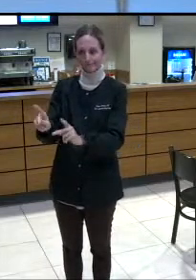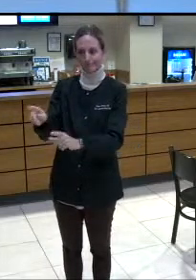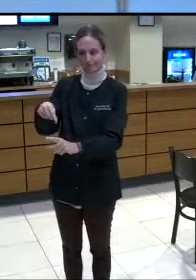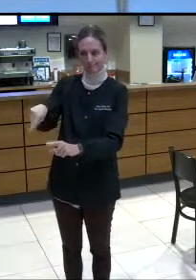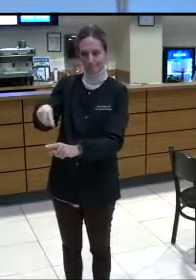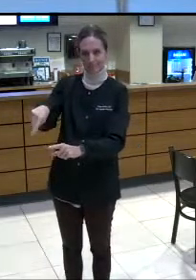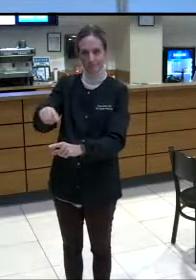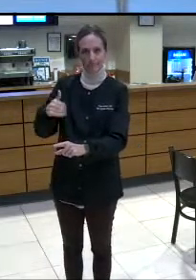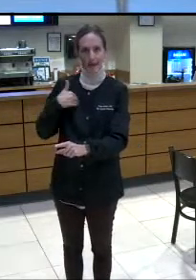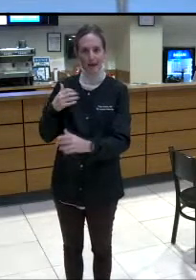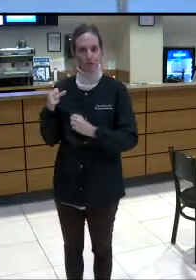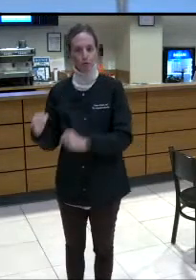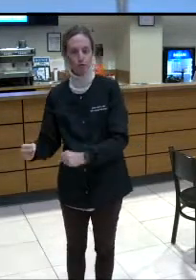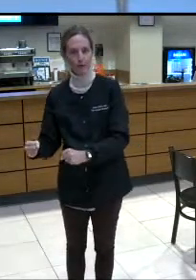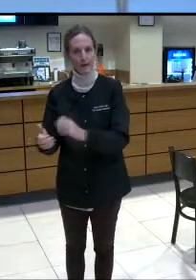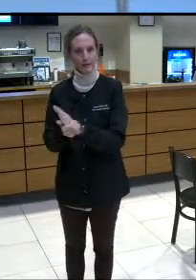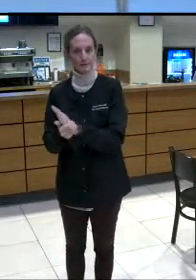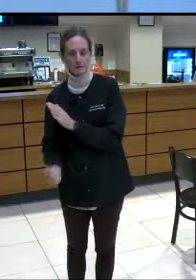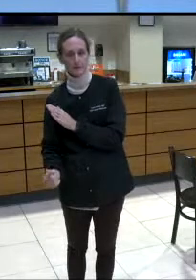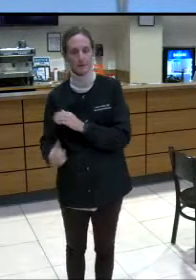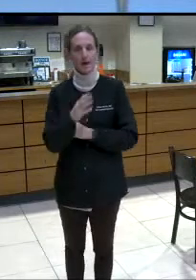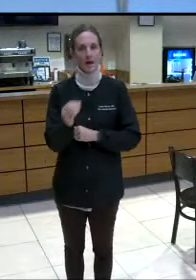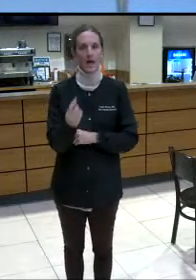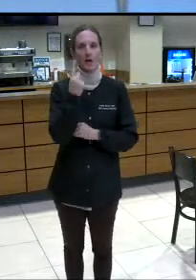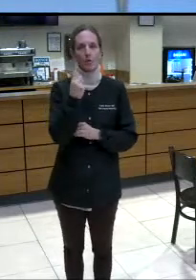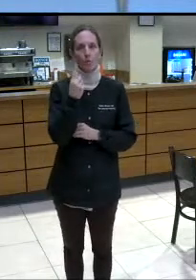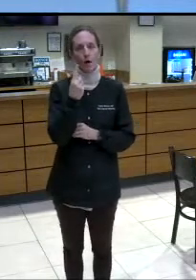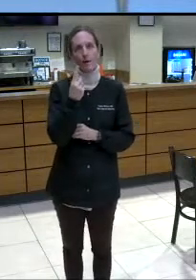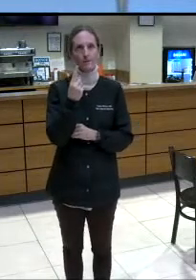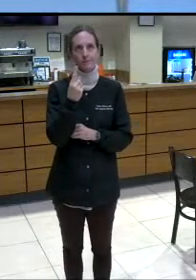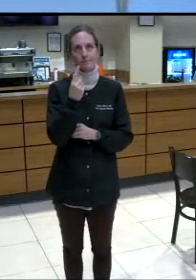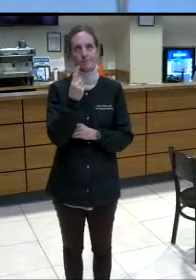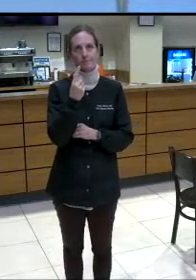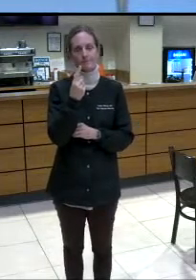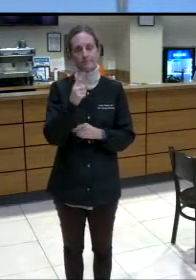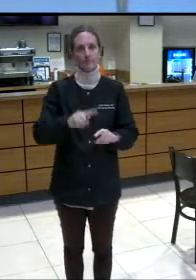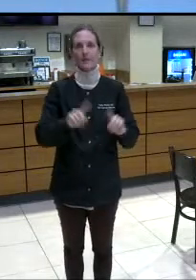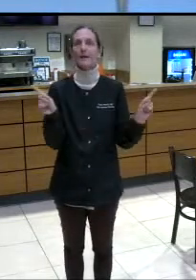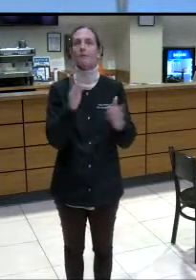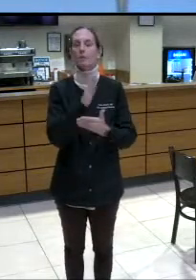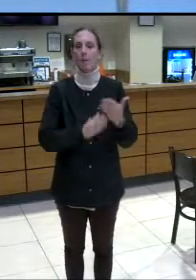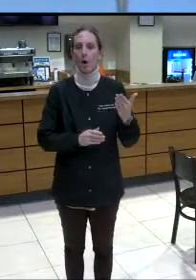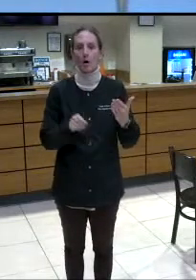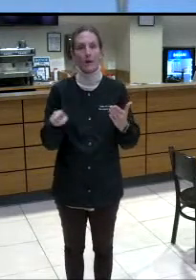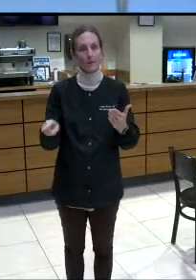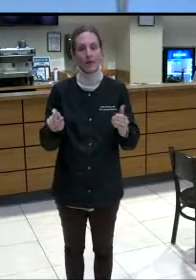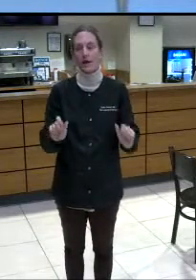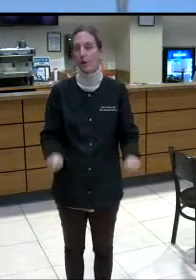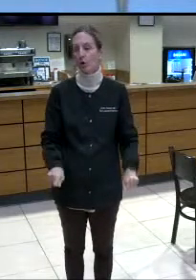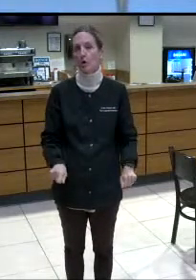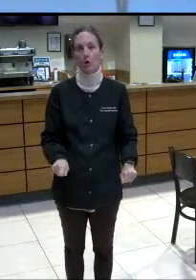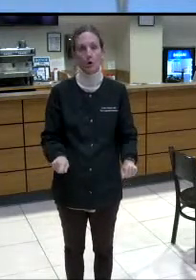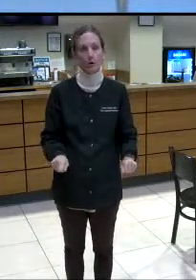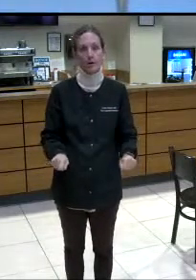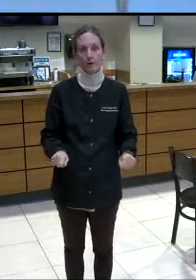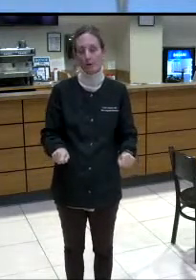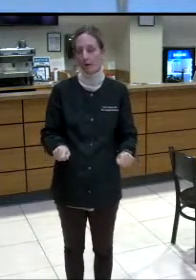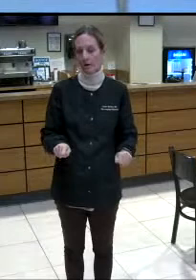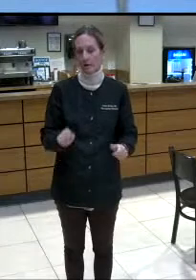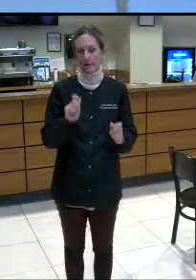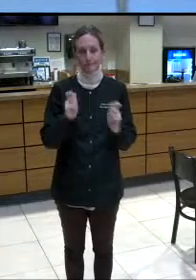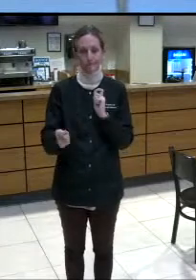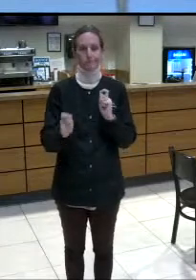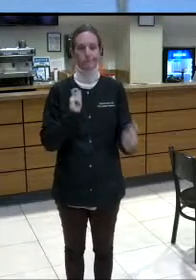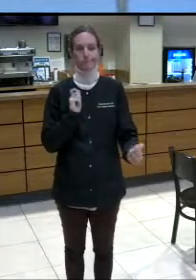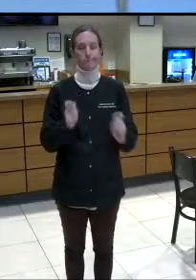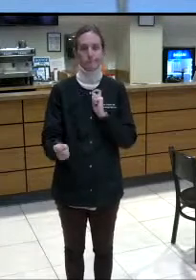the unique pieces or aspects of those positions is that they could really float and be like clinical. They could